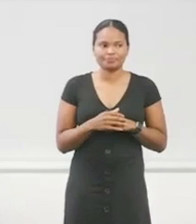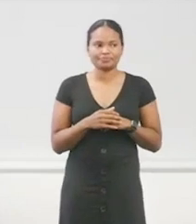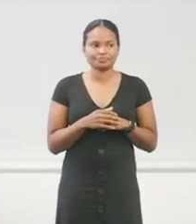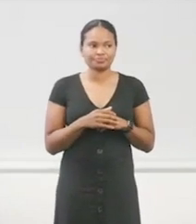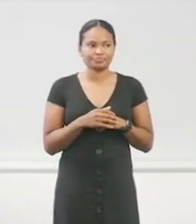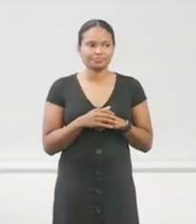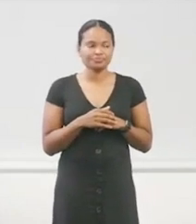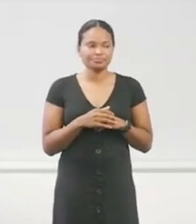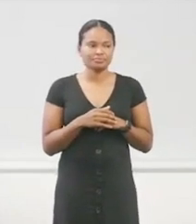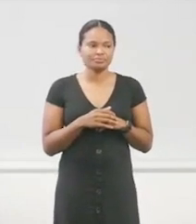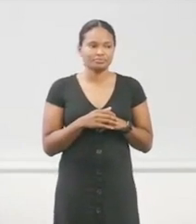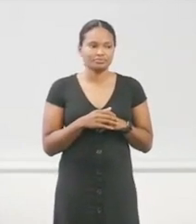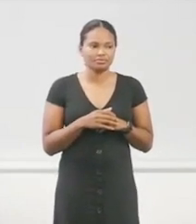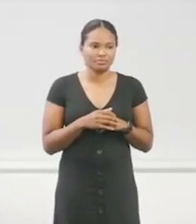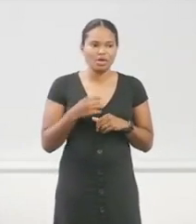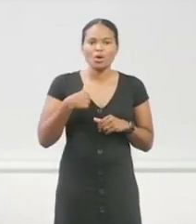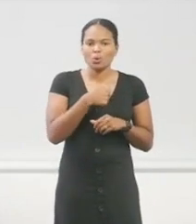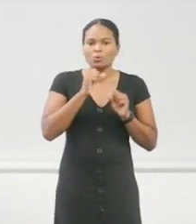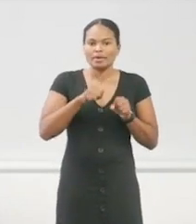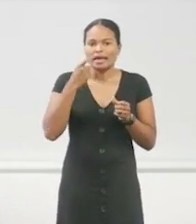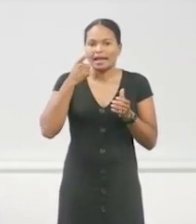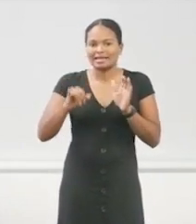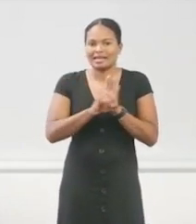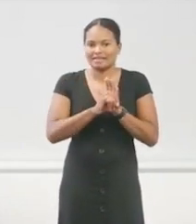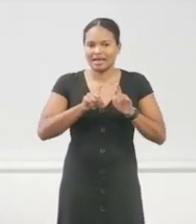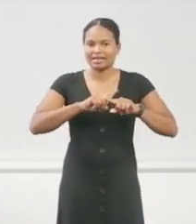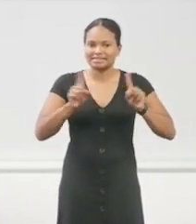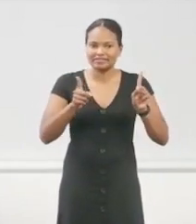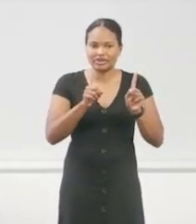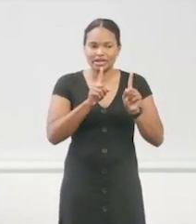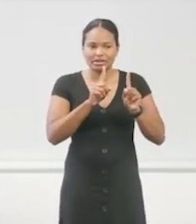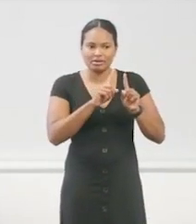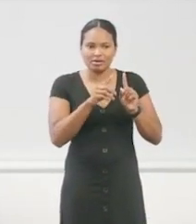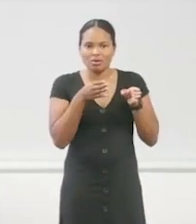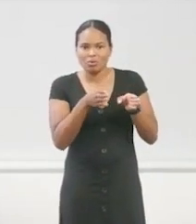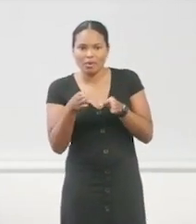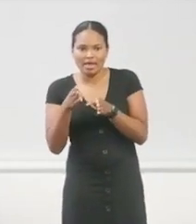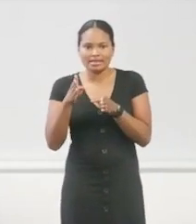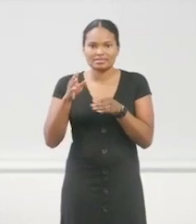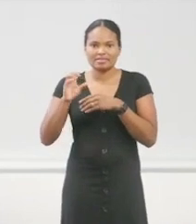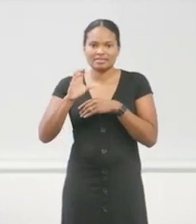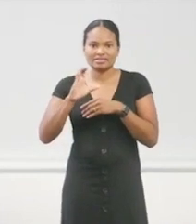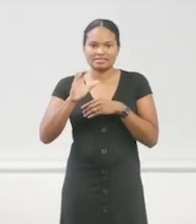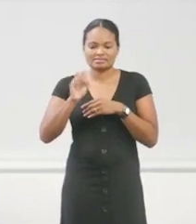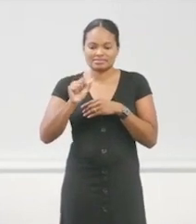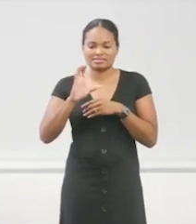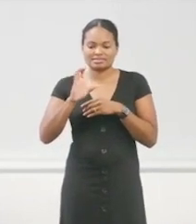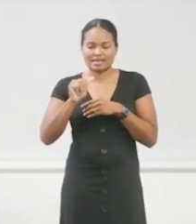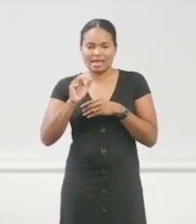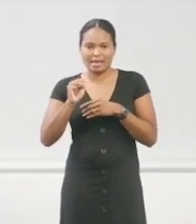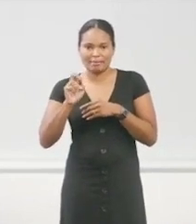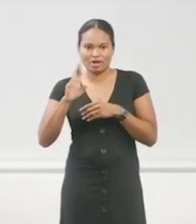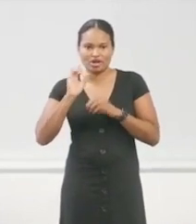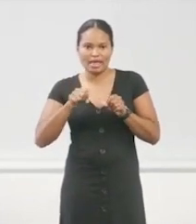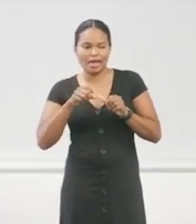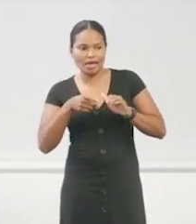indicators of compromise. And so those IOCs help, we share those with usually there's a major case team, and the way the FBI handles ransomware